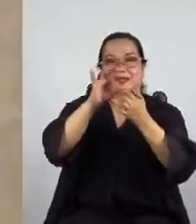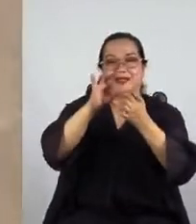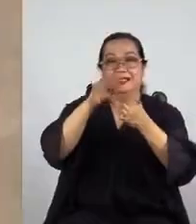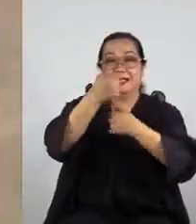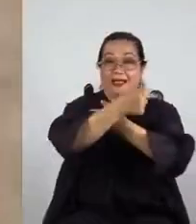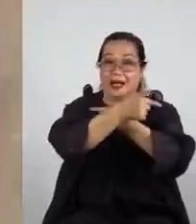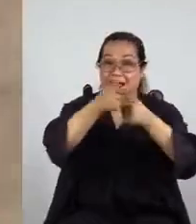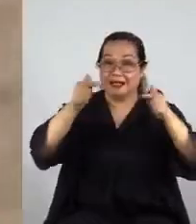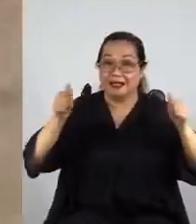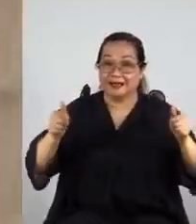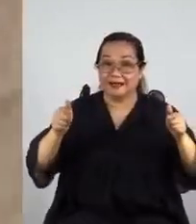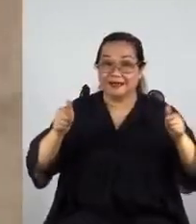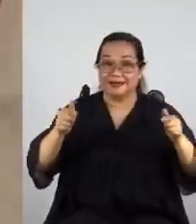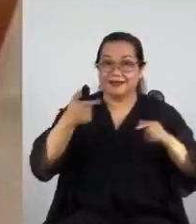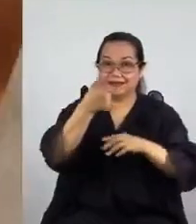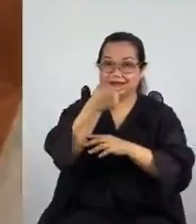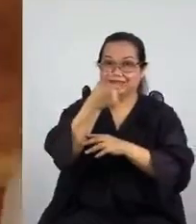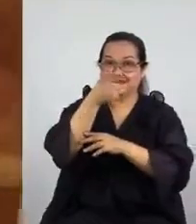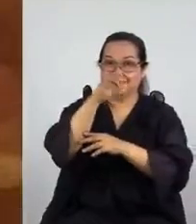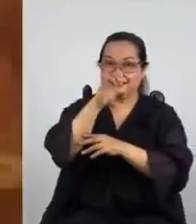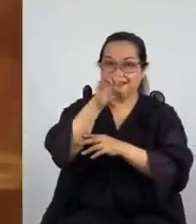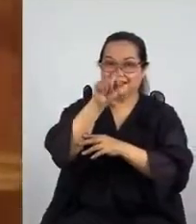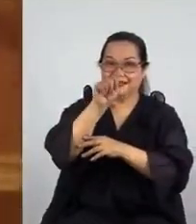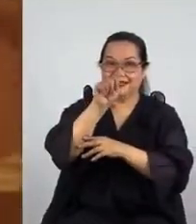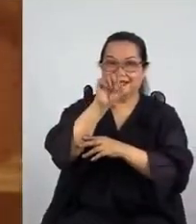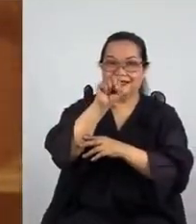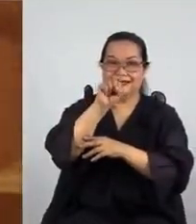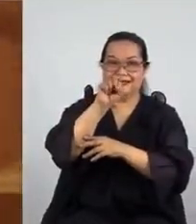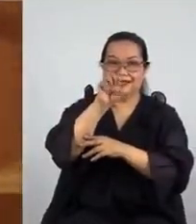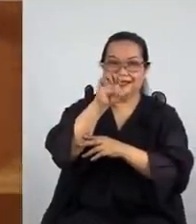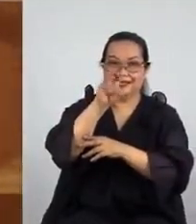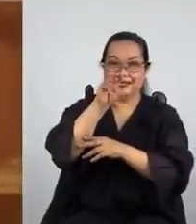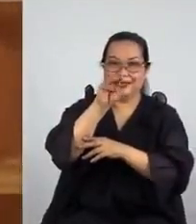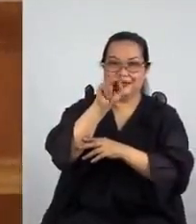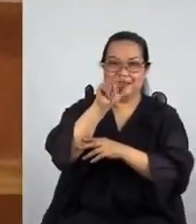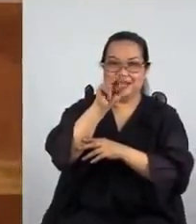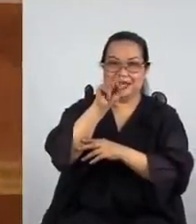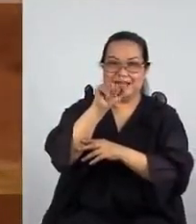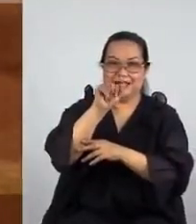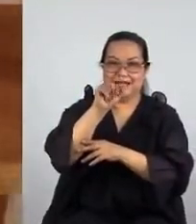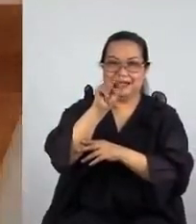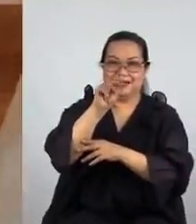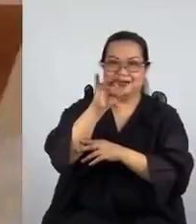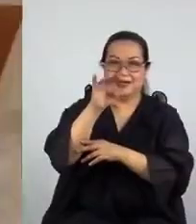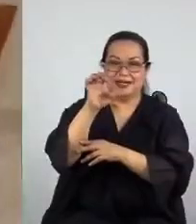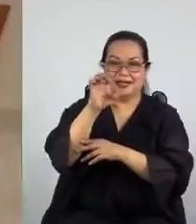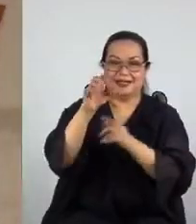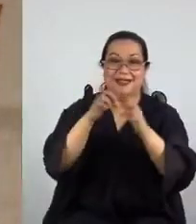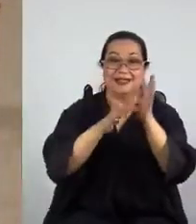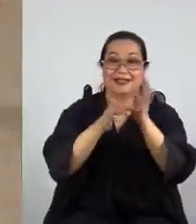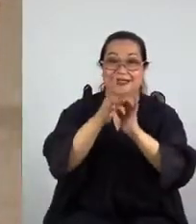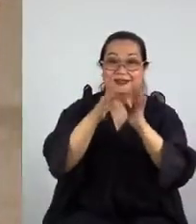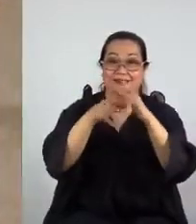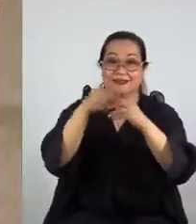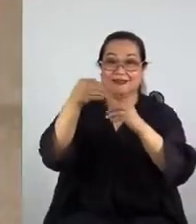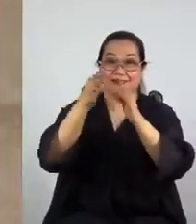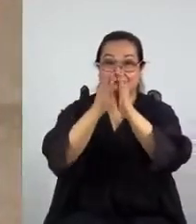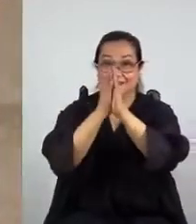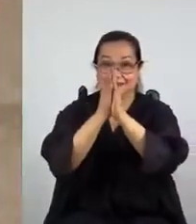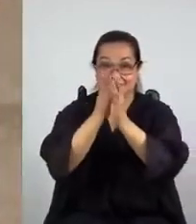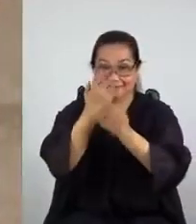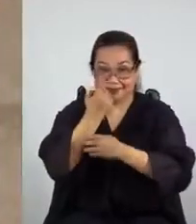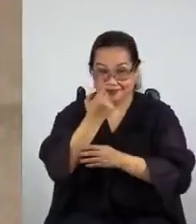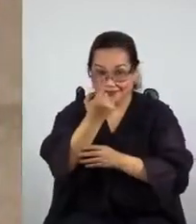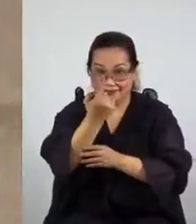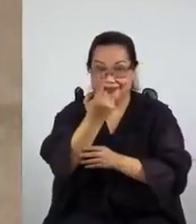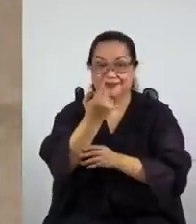Gethsemane. You know, the Gospels are replete with illustrations of Jesus going out to just pray by